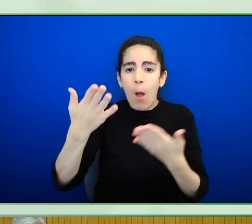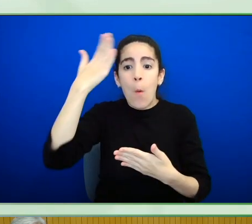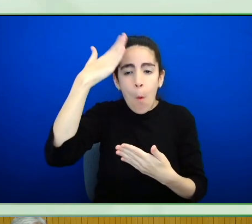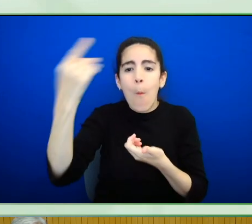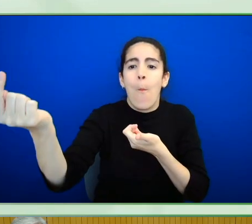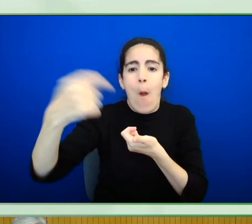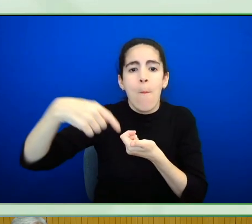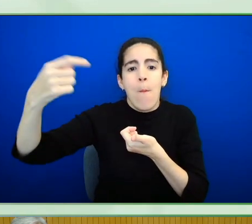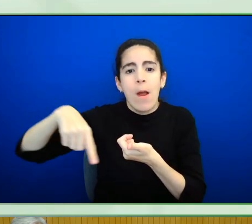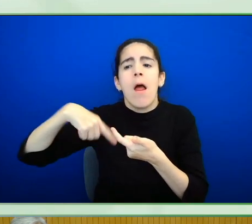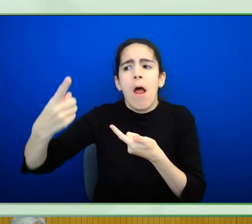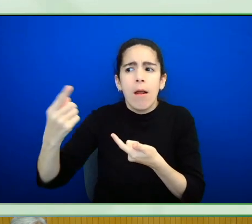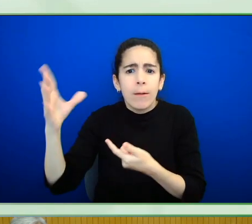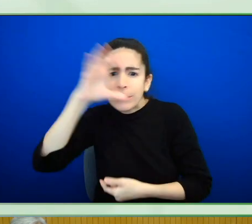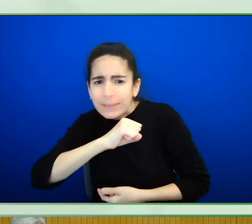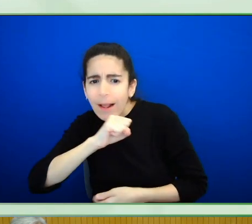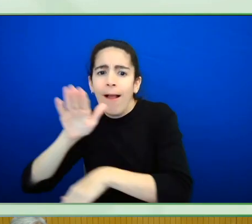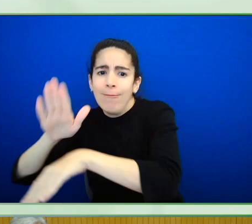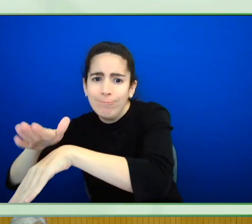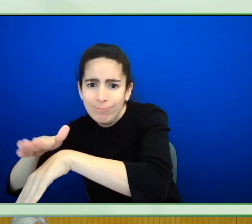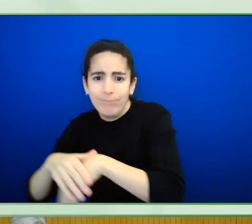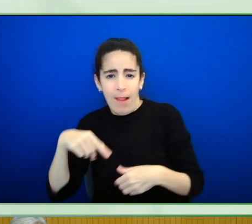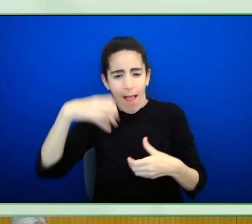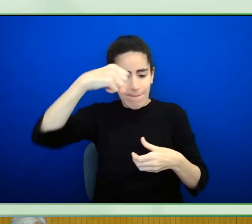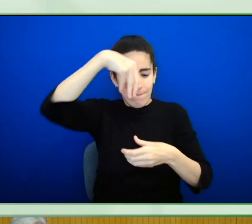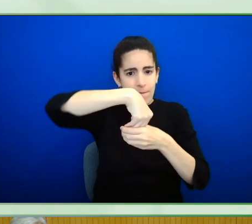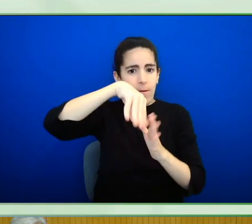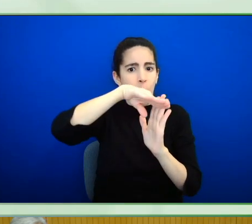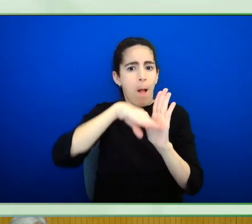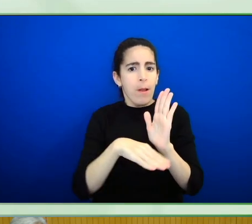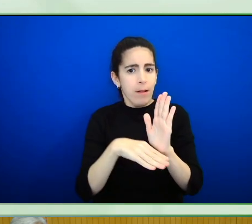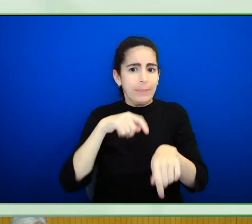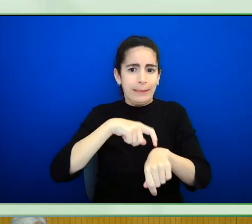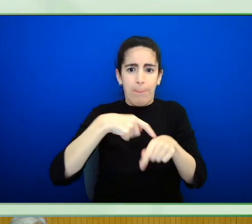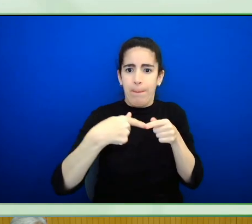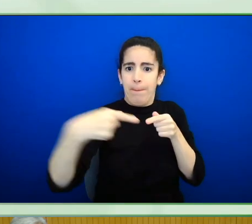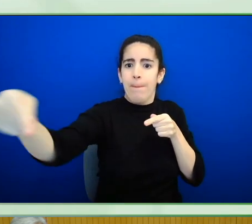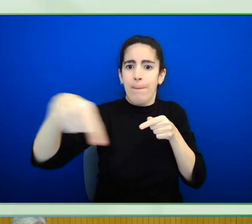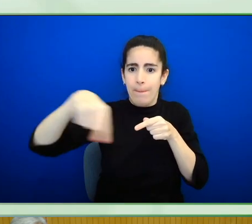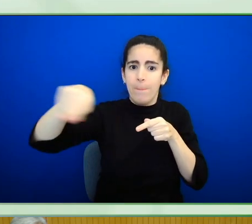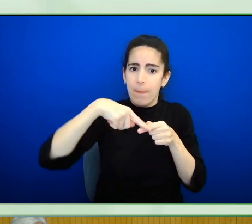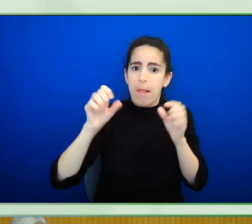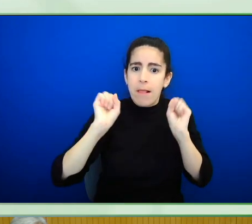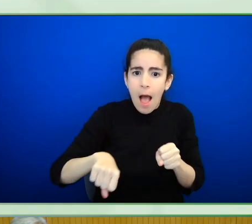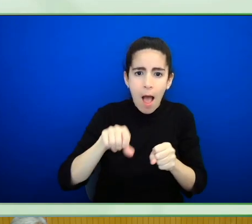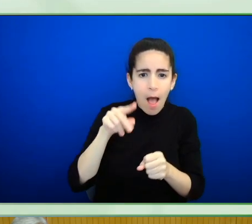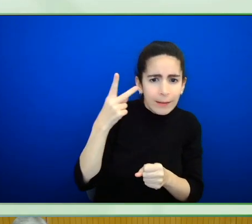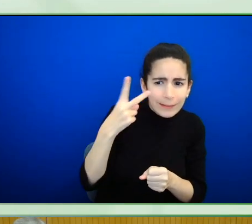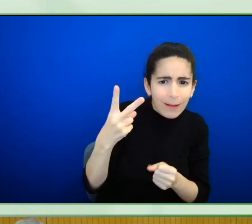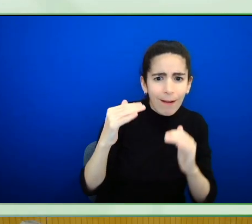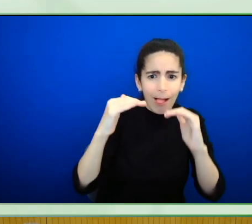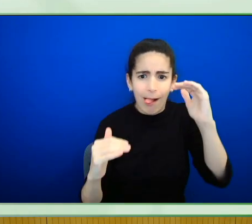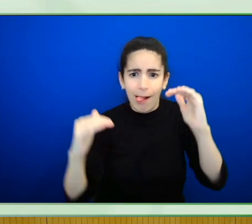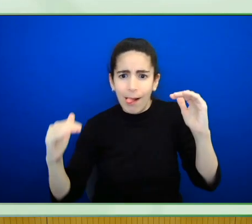to appointments. These powerful data insights can be used by program managers to make better use of their resources and,